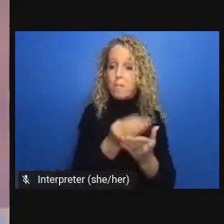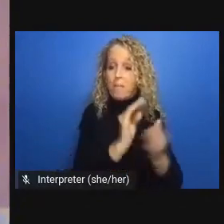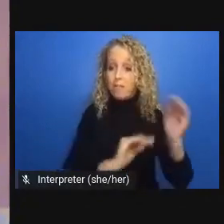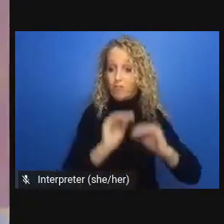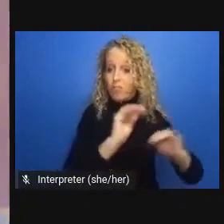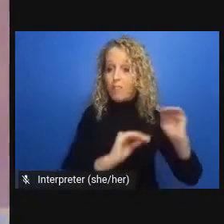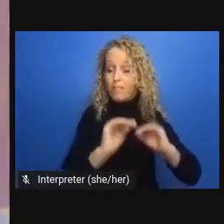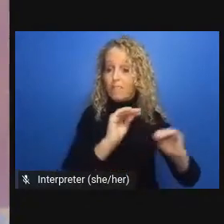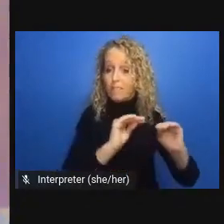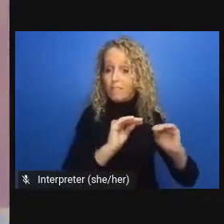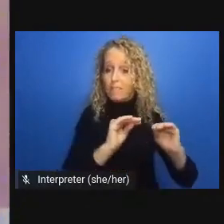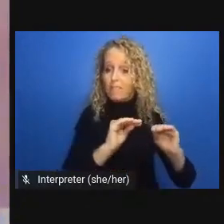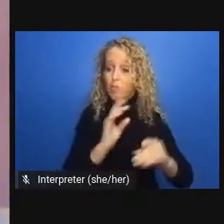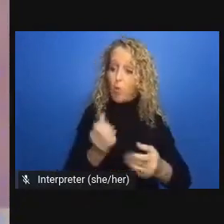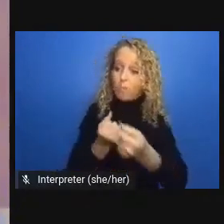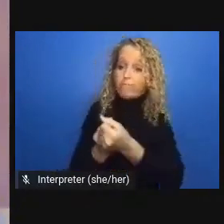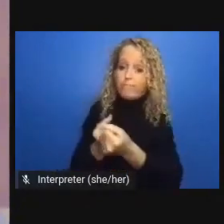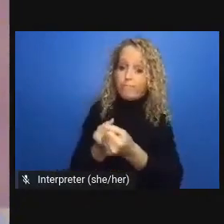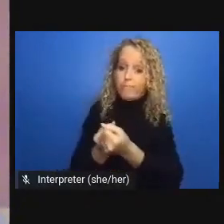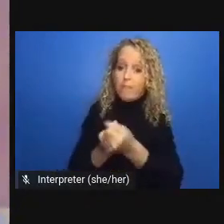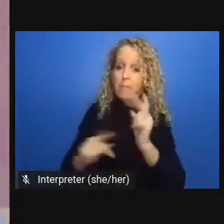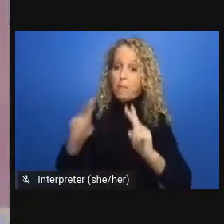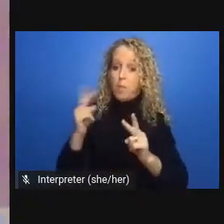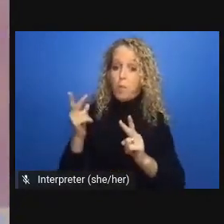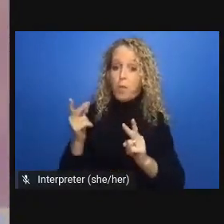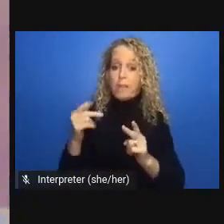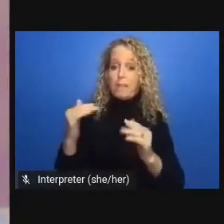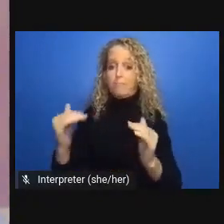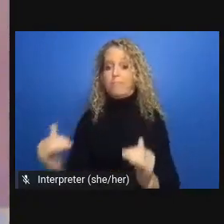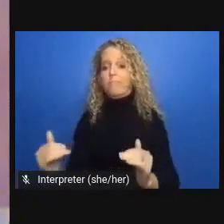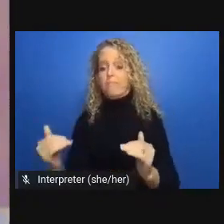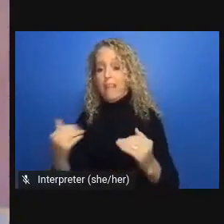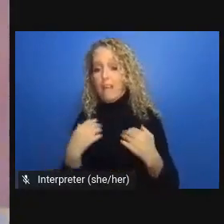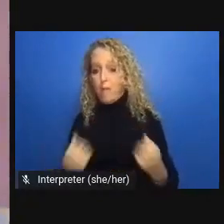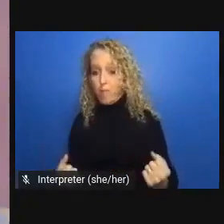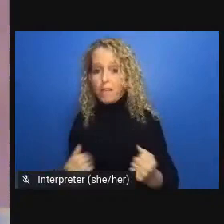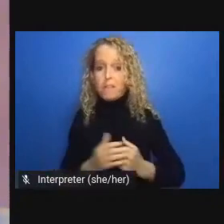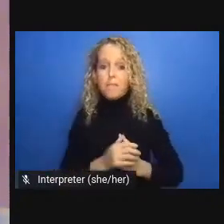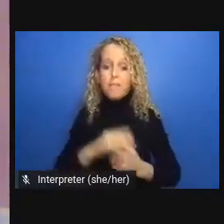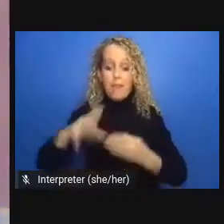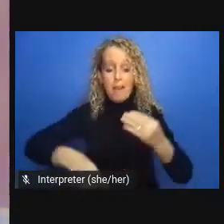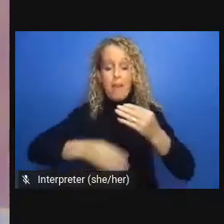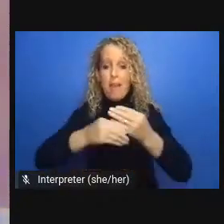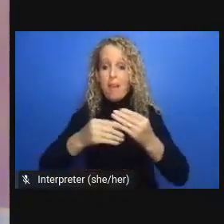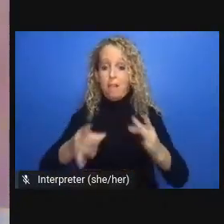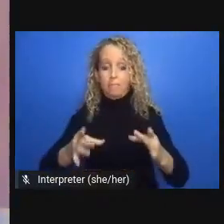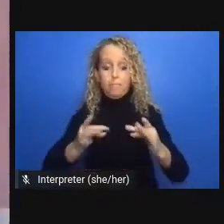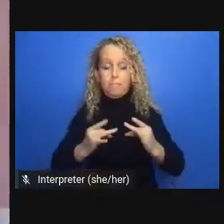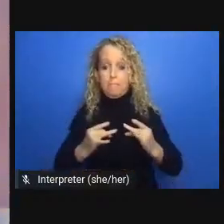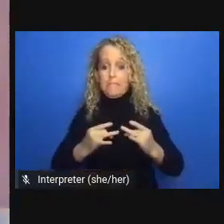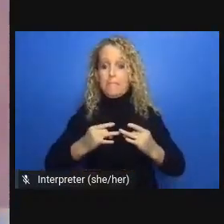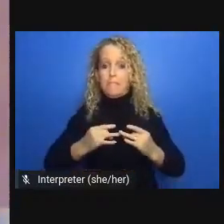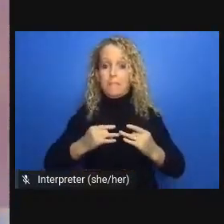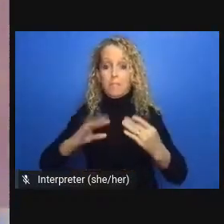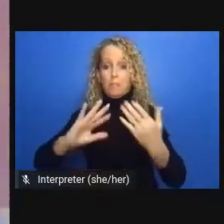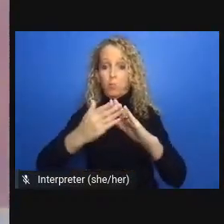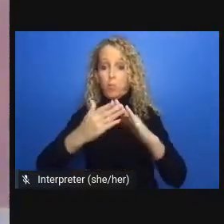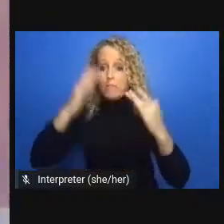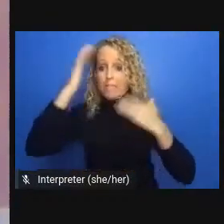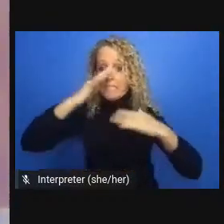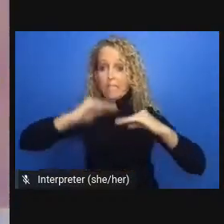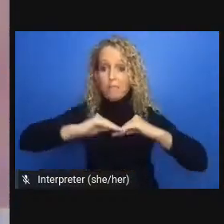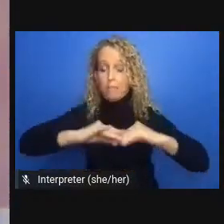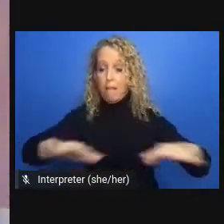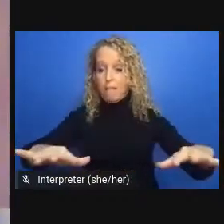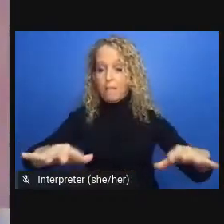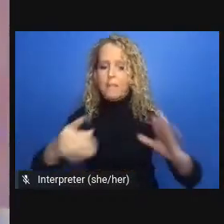had discovered. So now, add on to this the fear of contracting a communicable disease like COVID. So we have